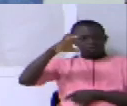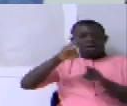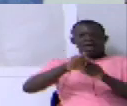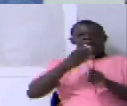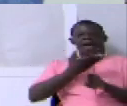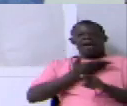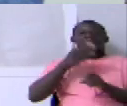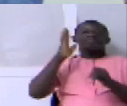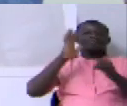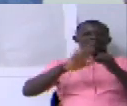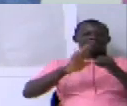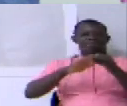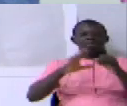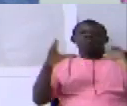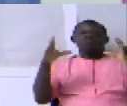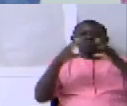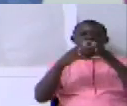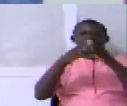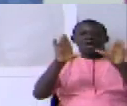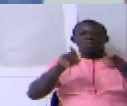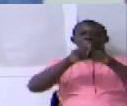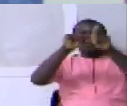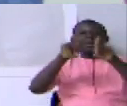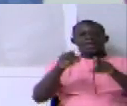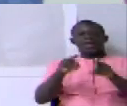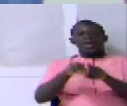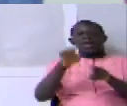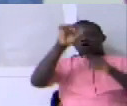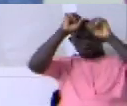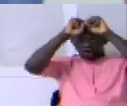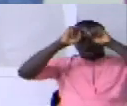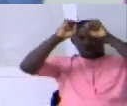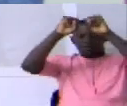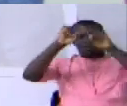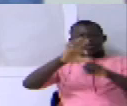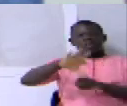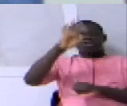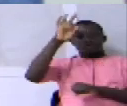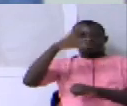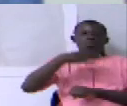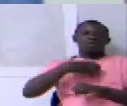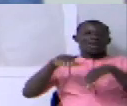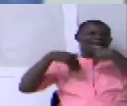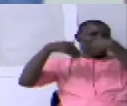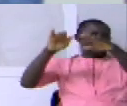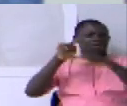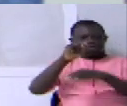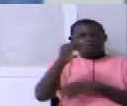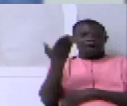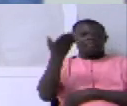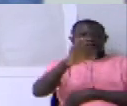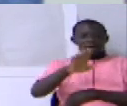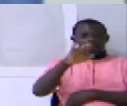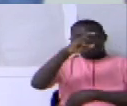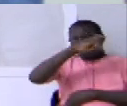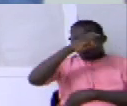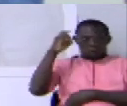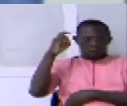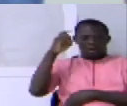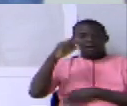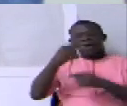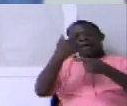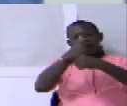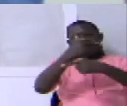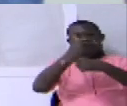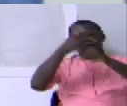has concurred with the executive decision to dismiss you from the service of the Gambia government